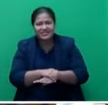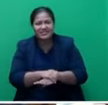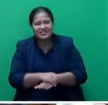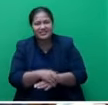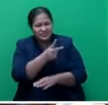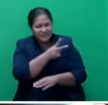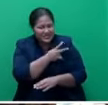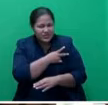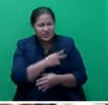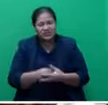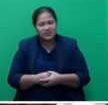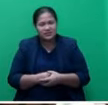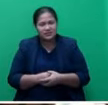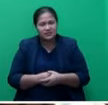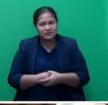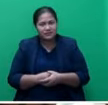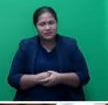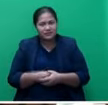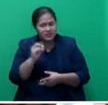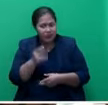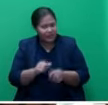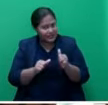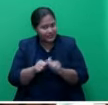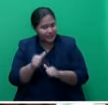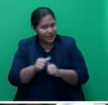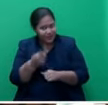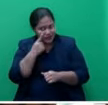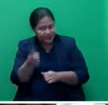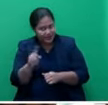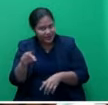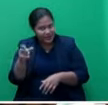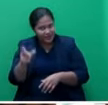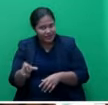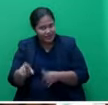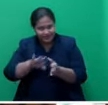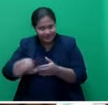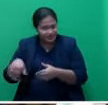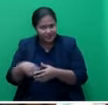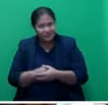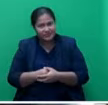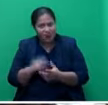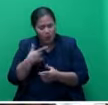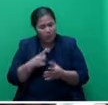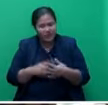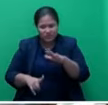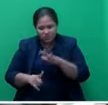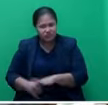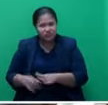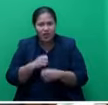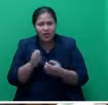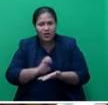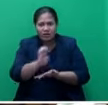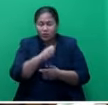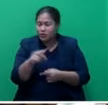be. Isn't it better to get that black economy back into mainstream economy? Shouldn't we be